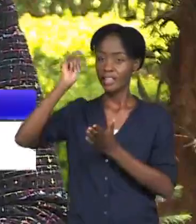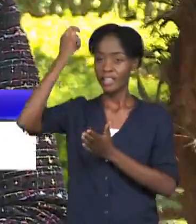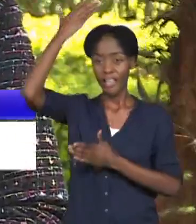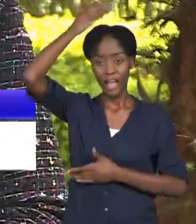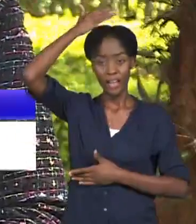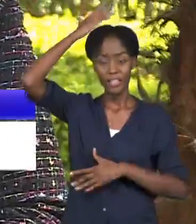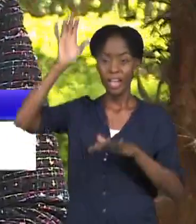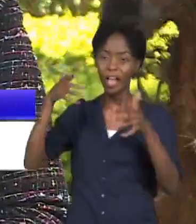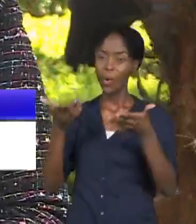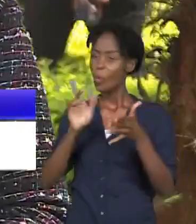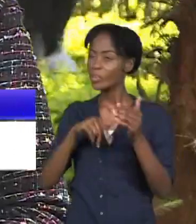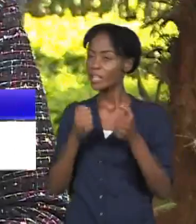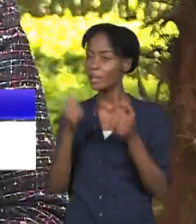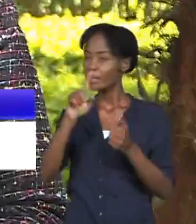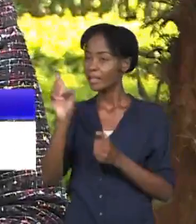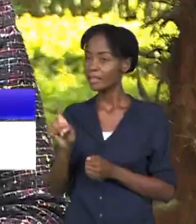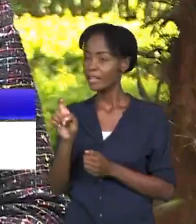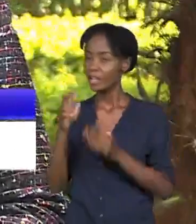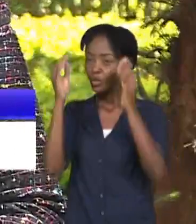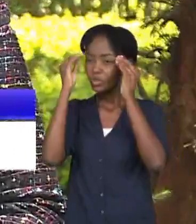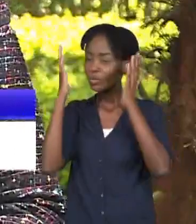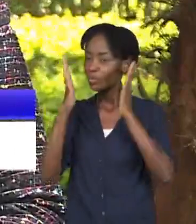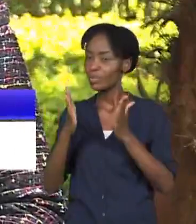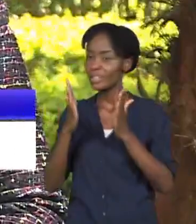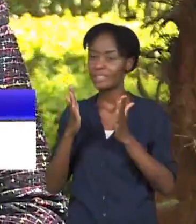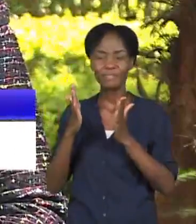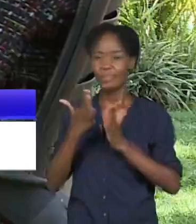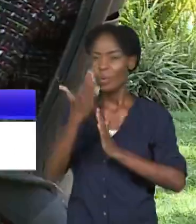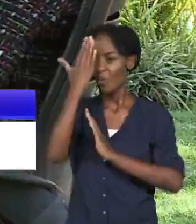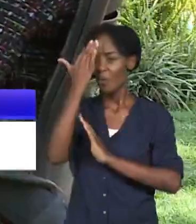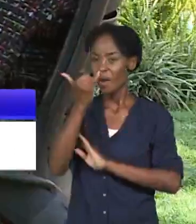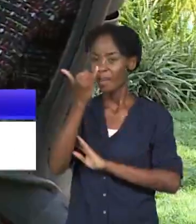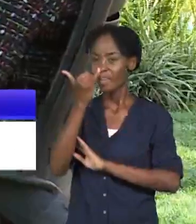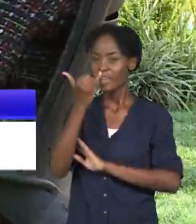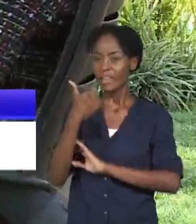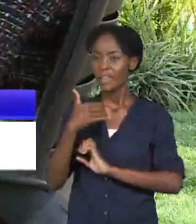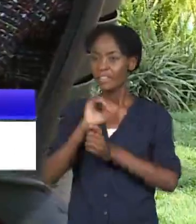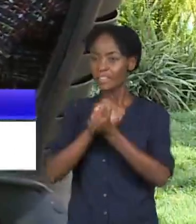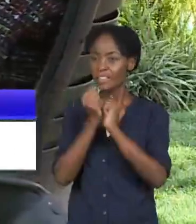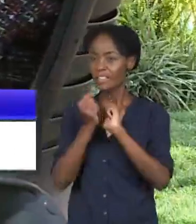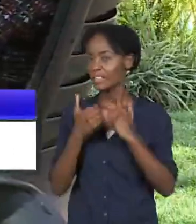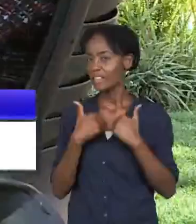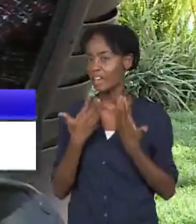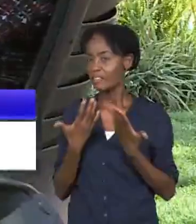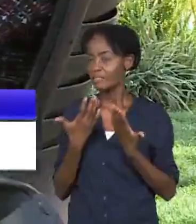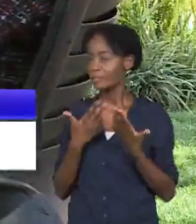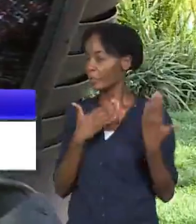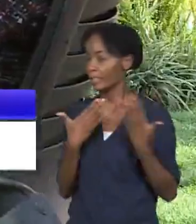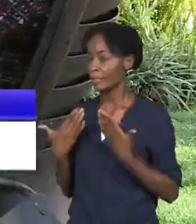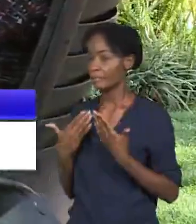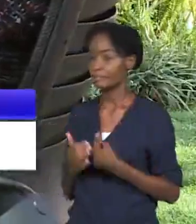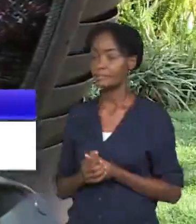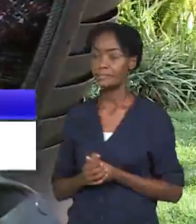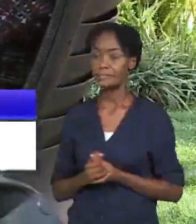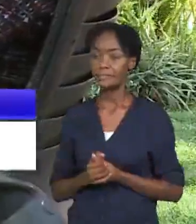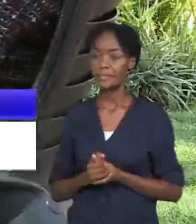exactly what is happening to the students right now and what could be the main cause of this sudden change of behavior. Daktari, welcome to Thank Switch you